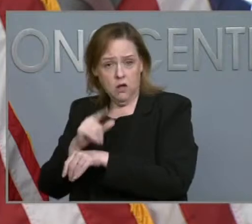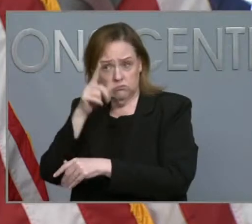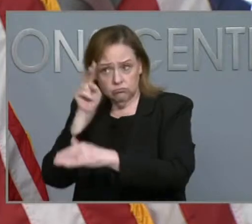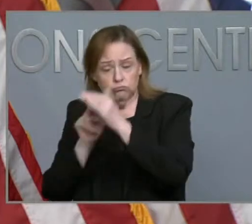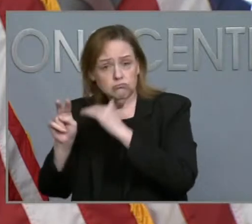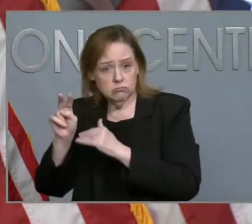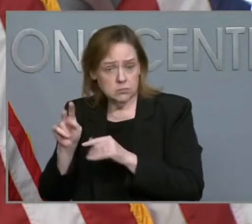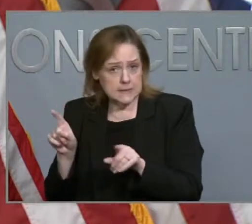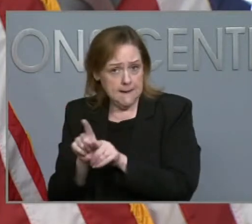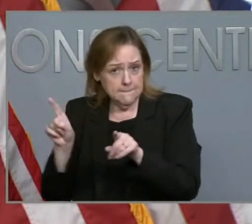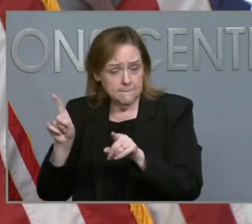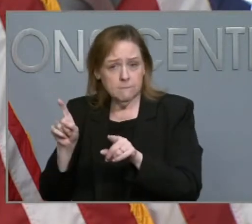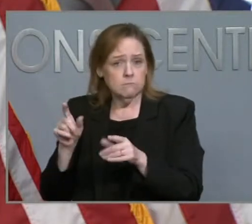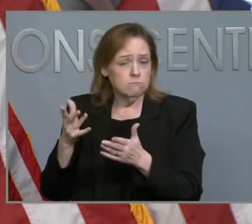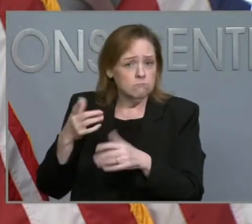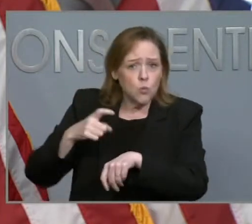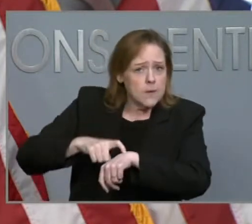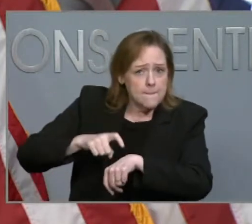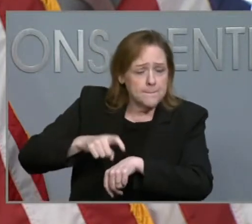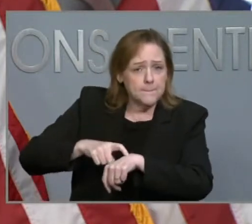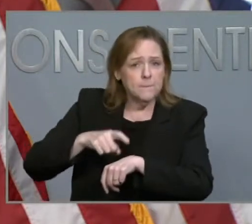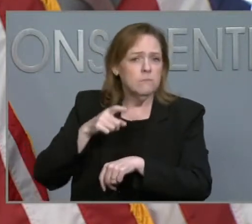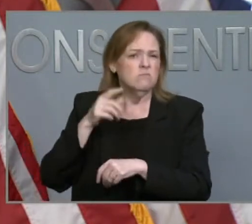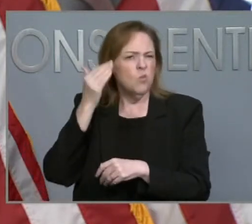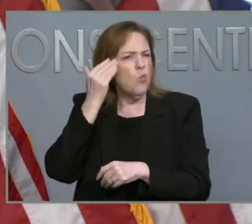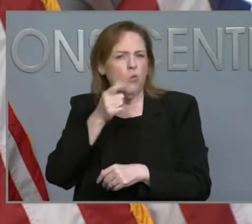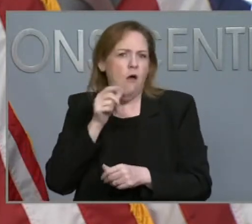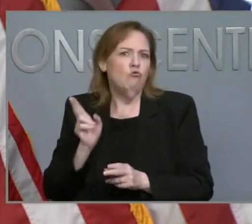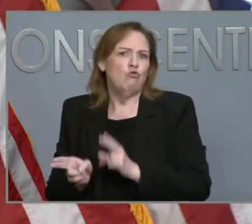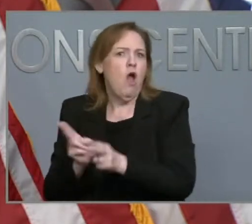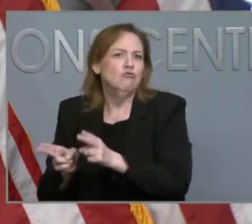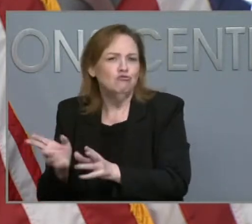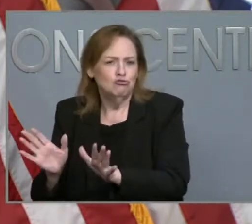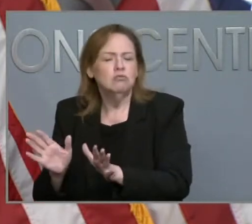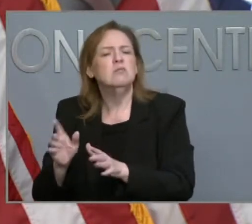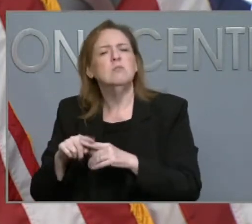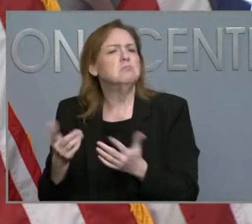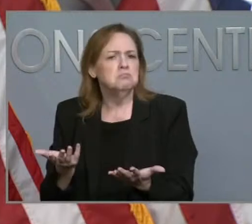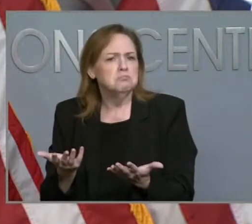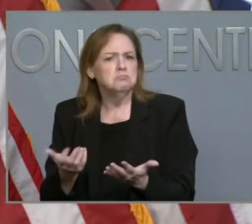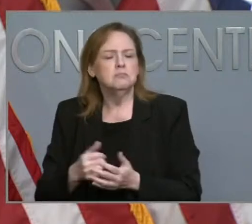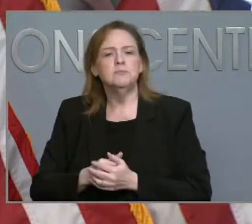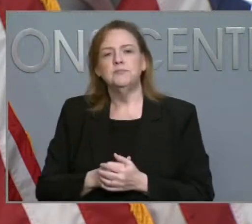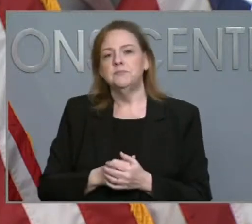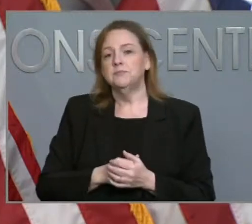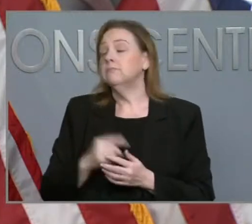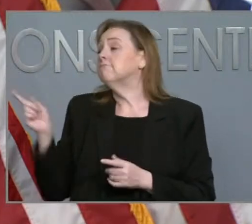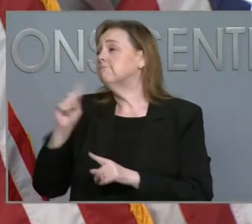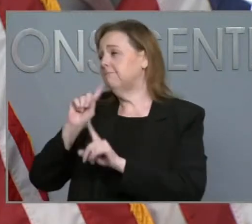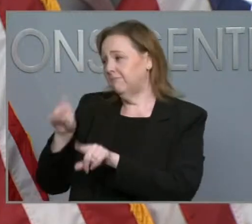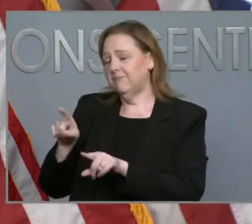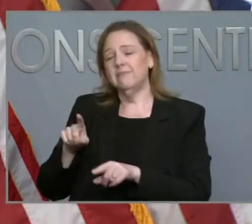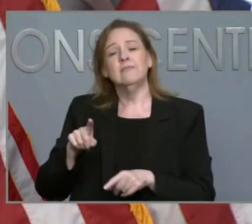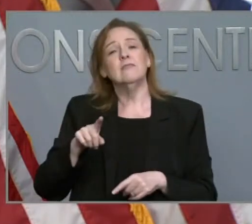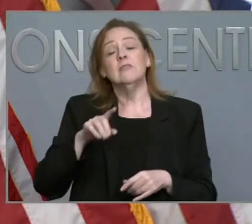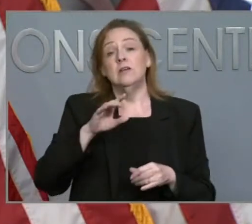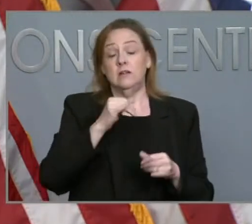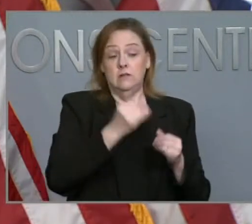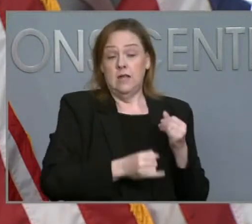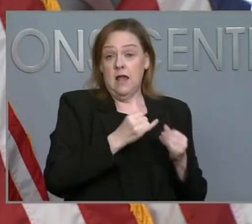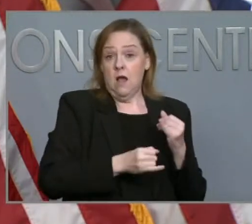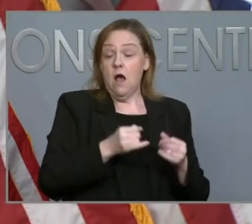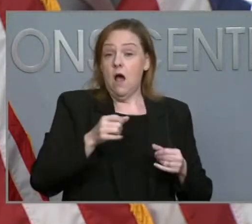with the caveat of course, you're not going to rush to beat last time's So our official final upload in 2020